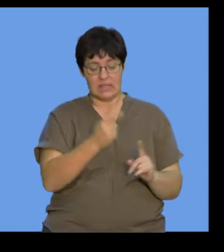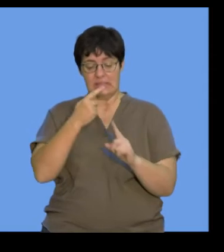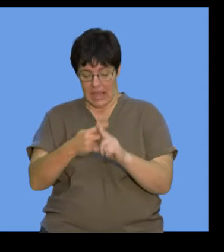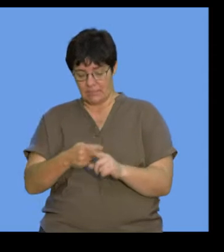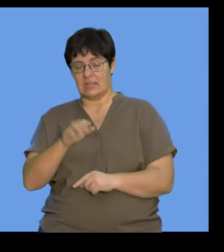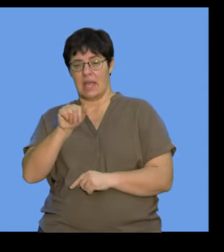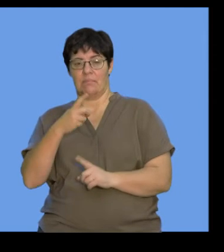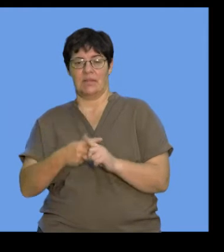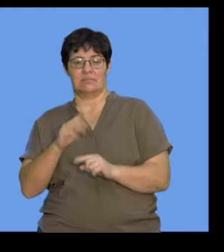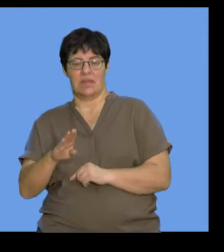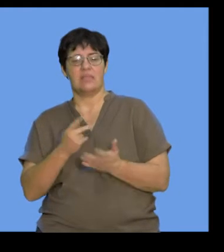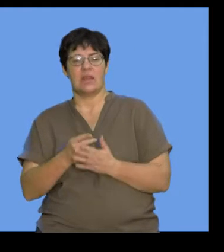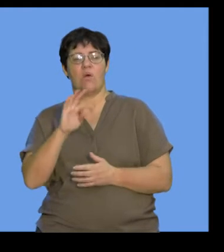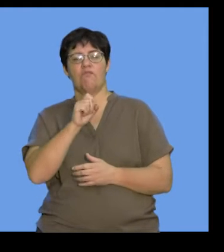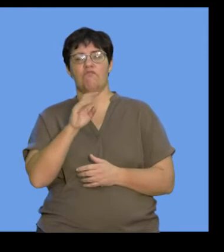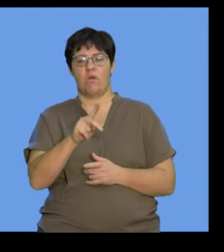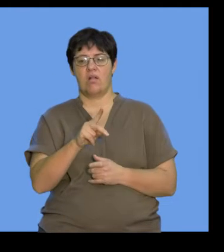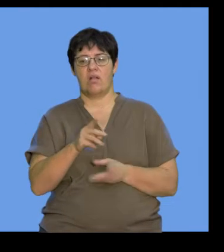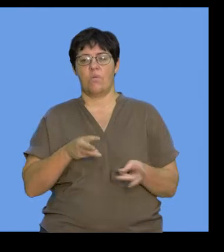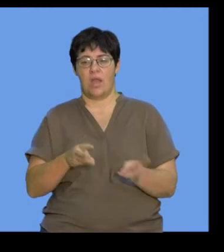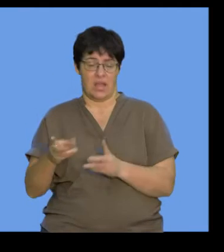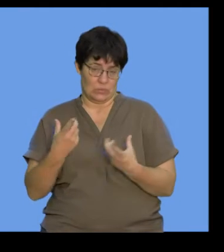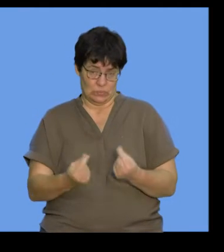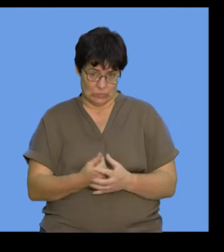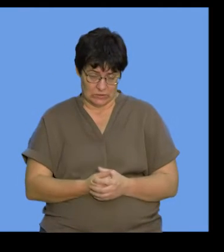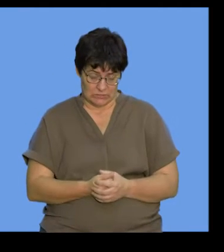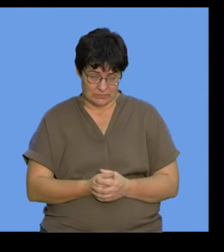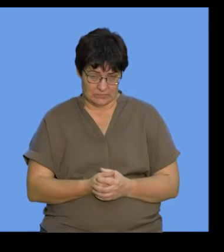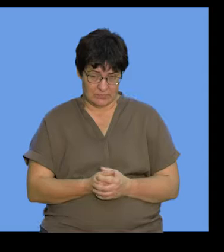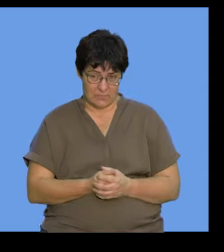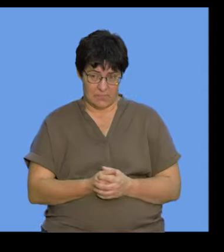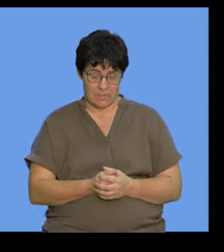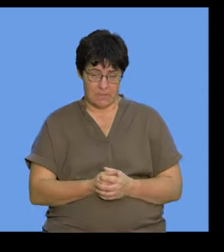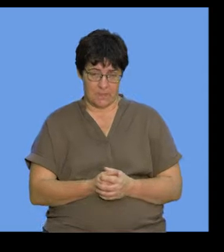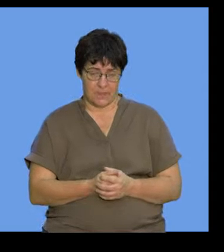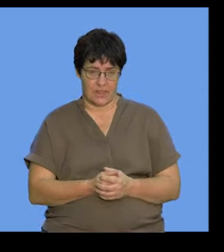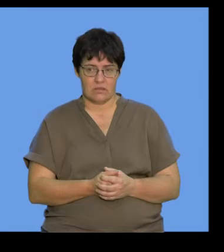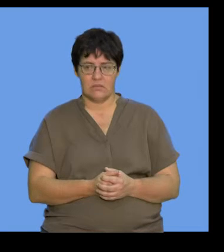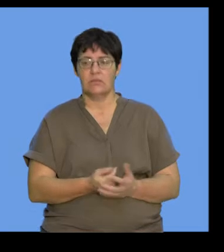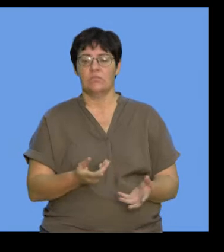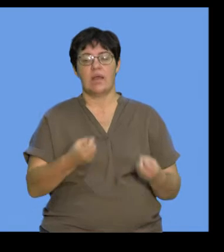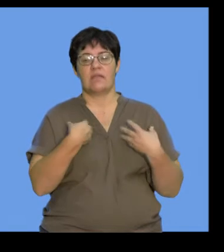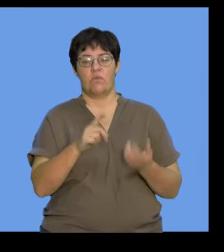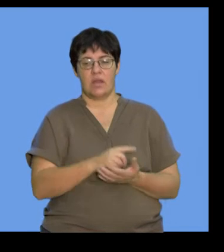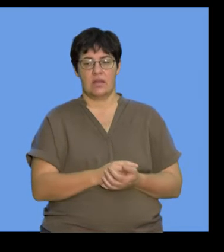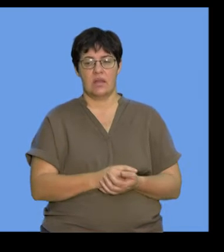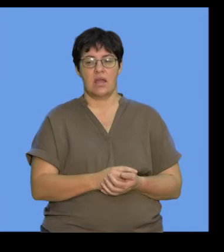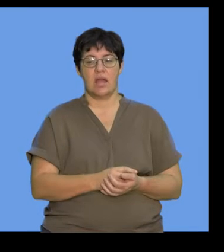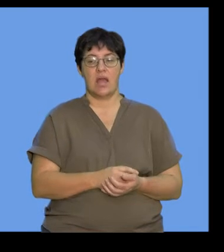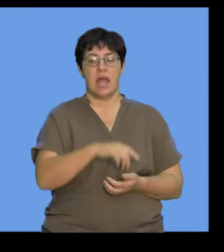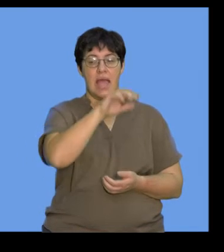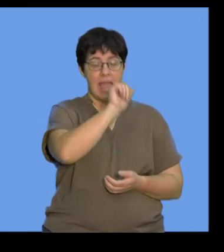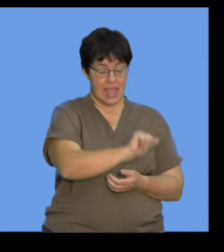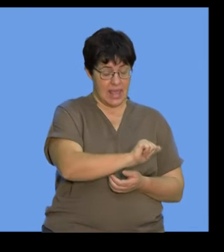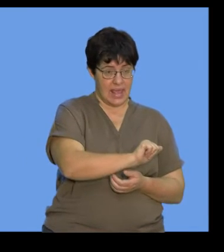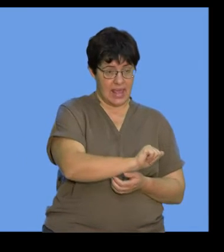then you use the FOIL method to then multiply these two binomials, which will give me the a